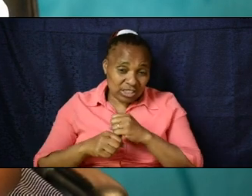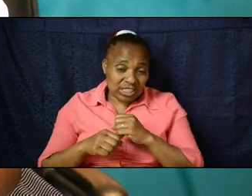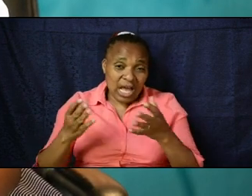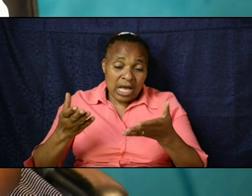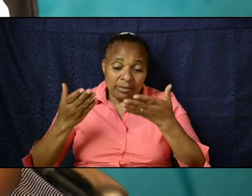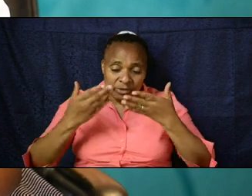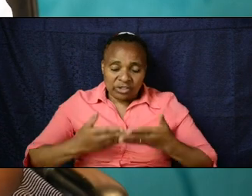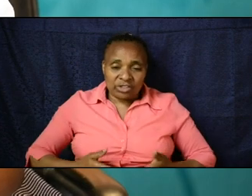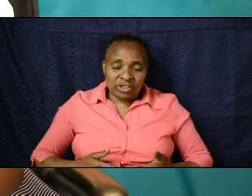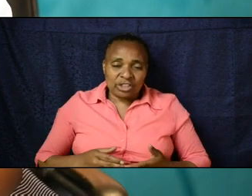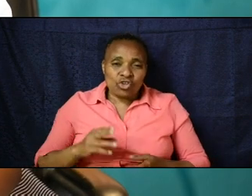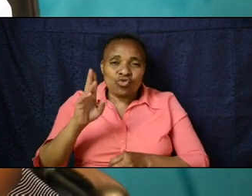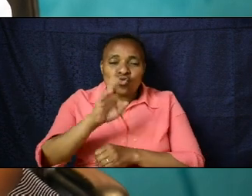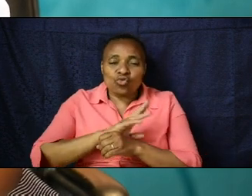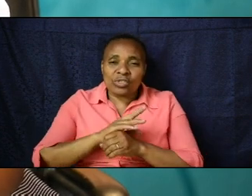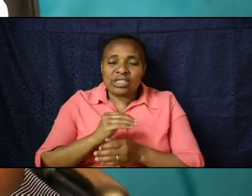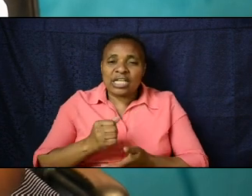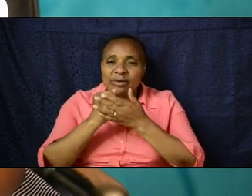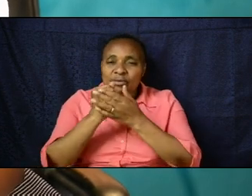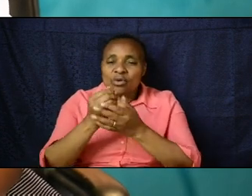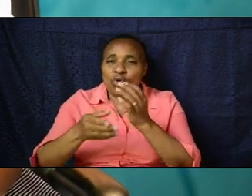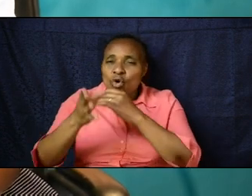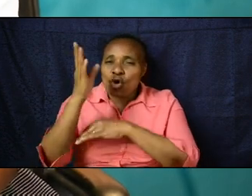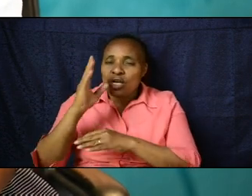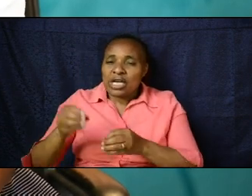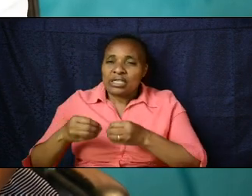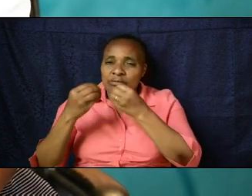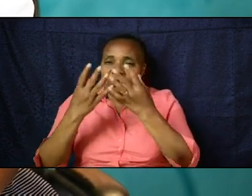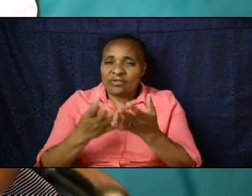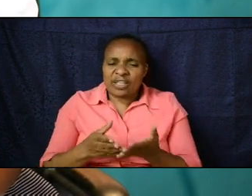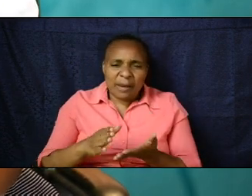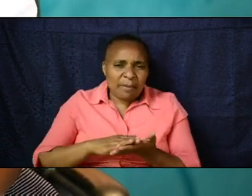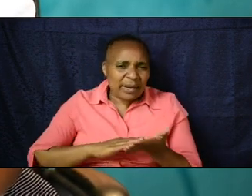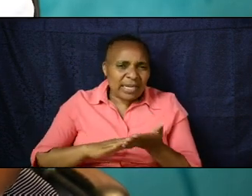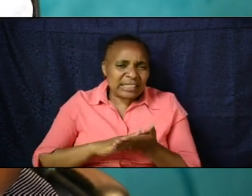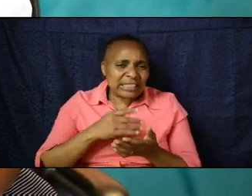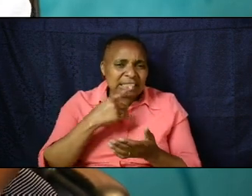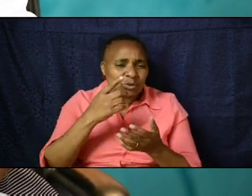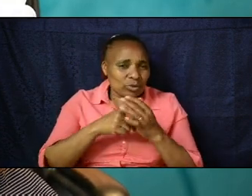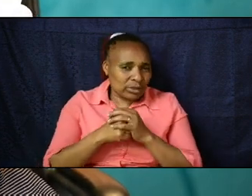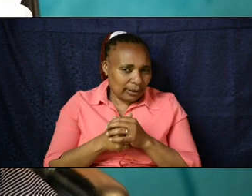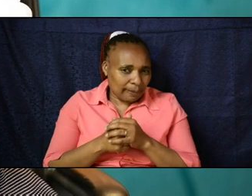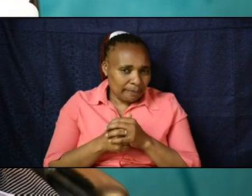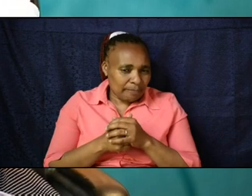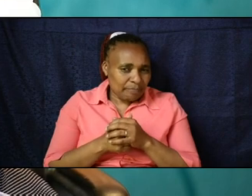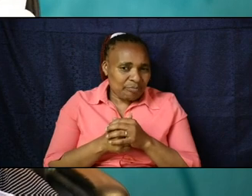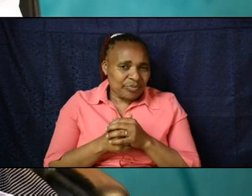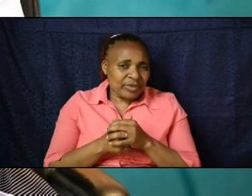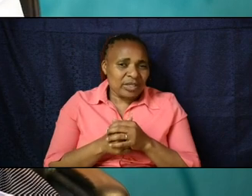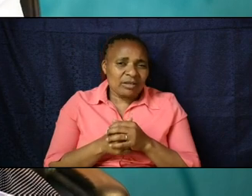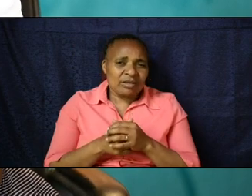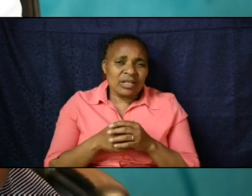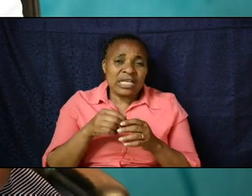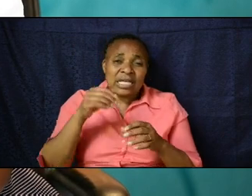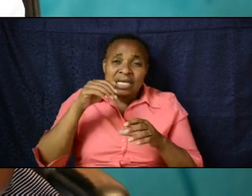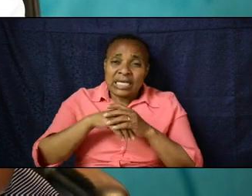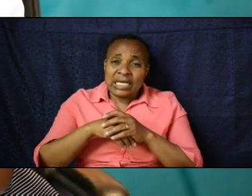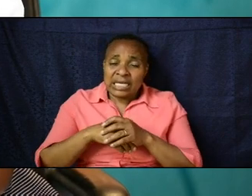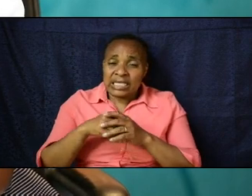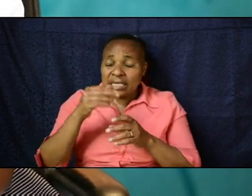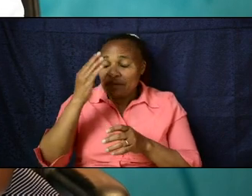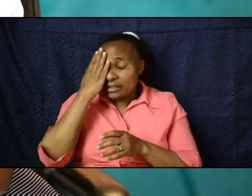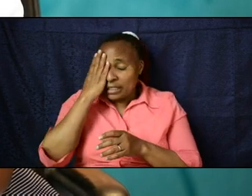appreciate and use the helps that God has provided." So basically what she's trying to say here is that in the case of